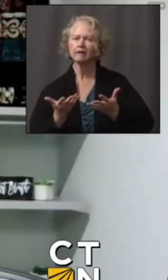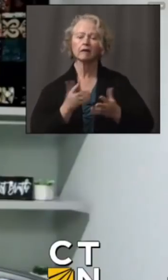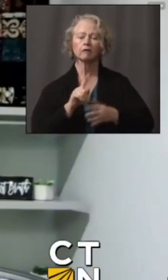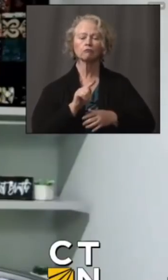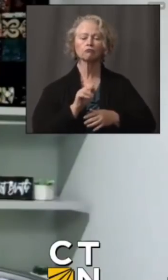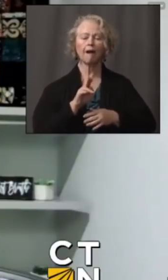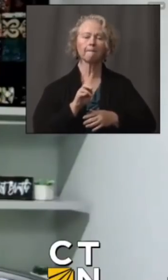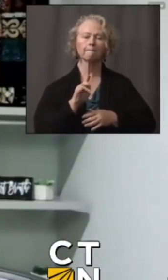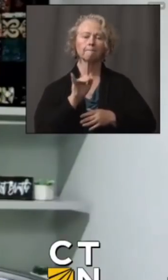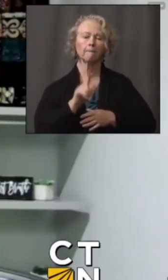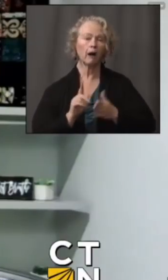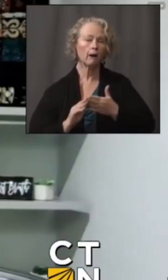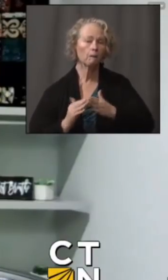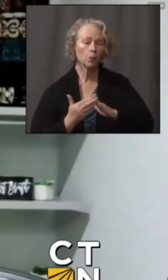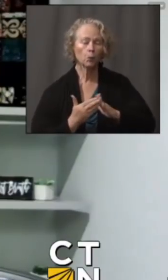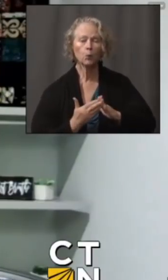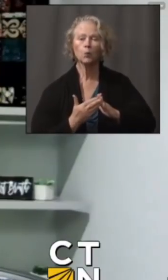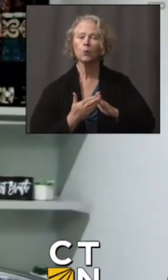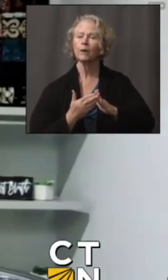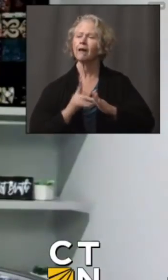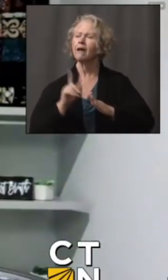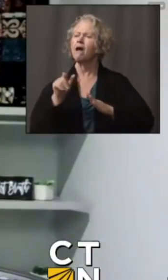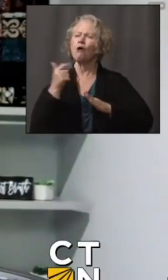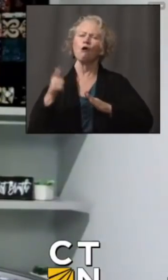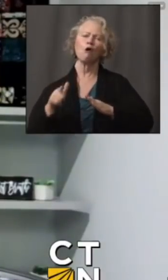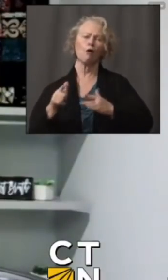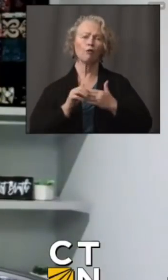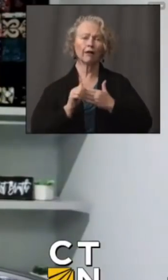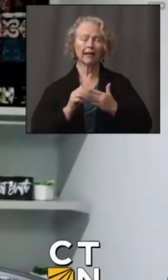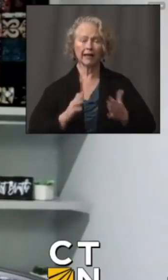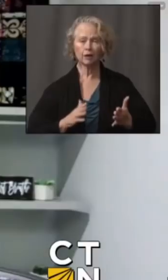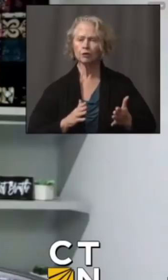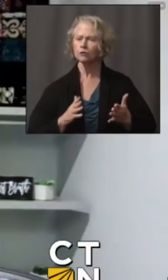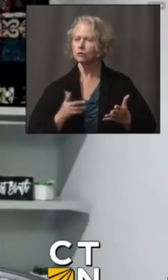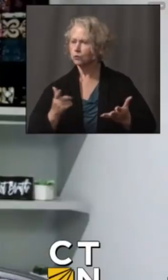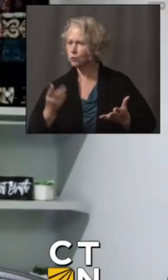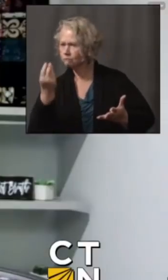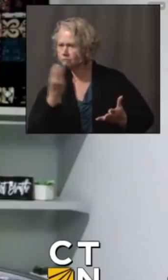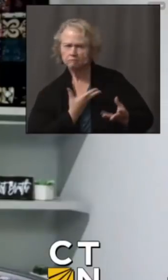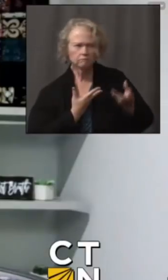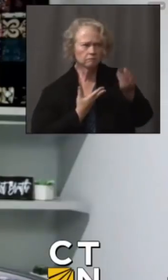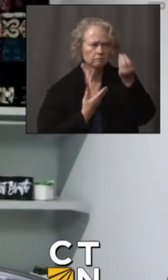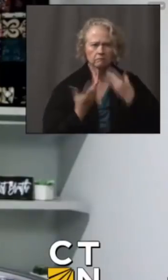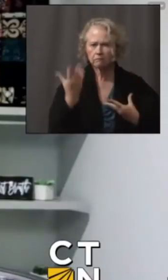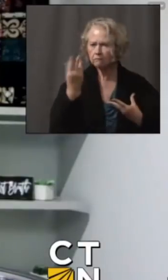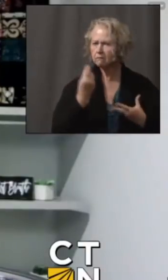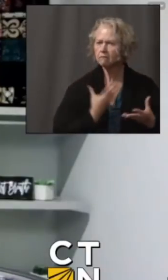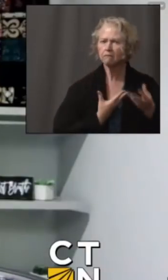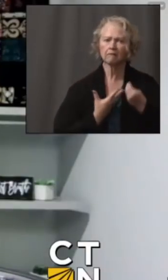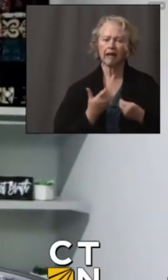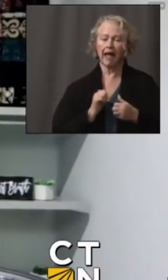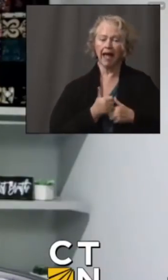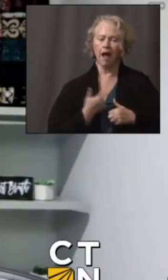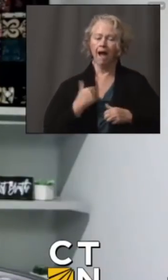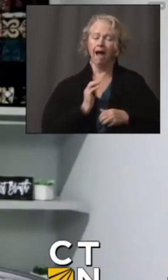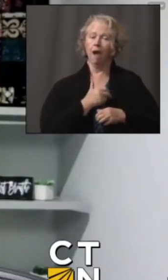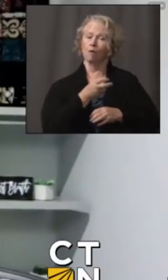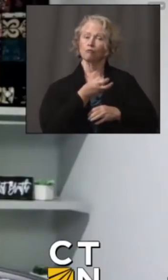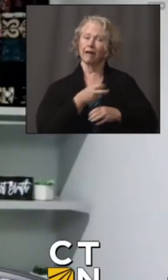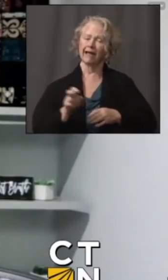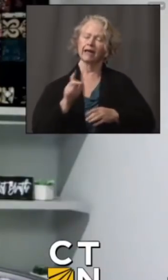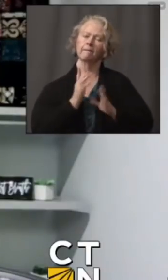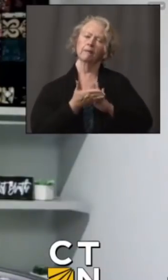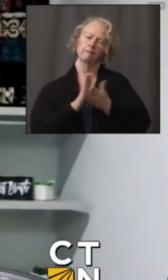community leaders, and others to really best inform how this transition plan becomes a successful